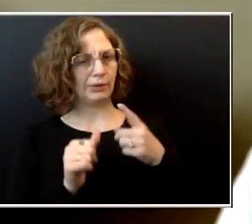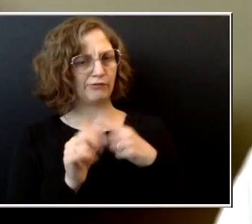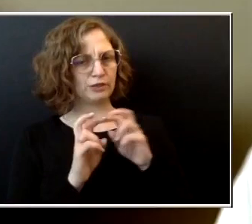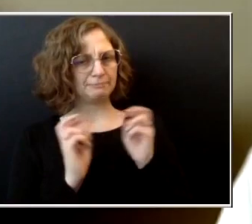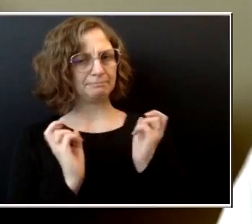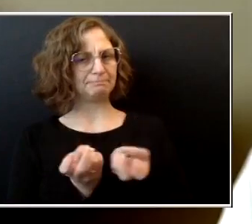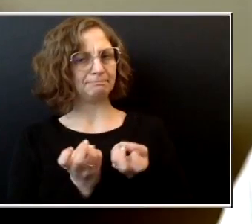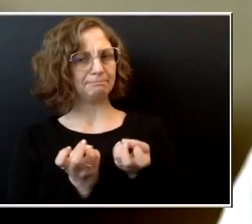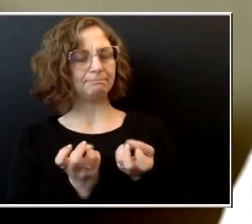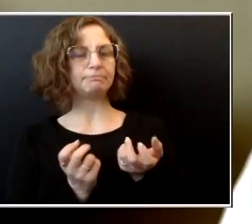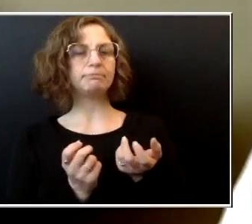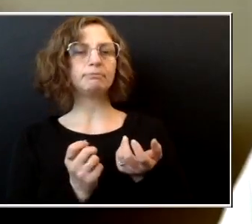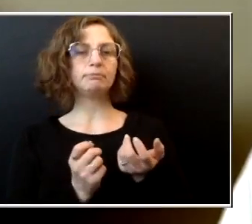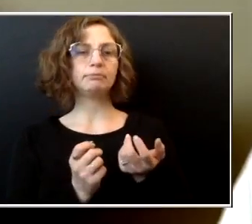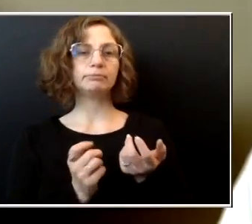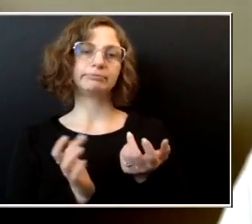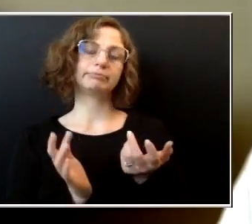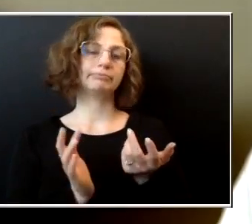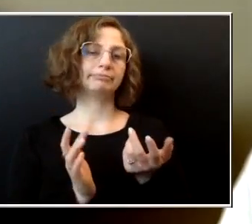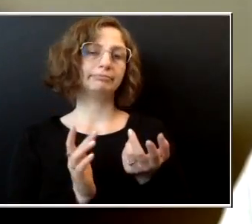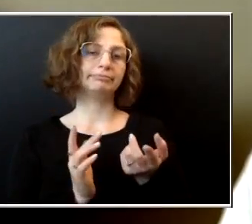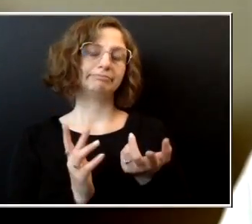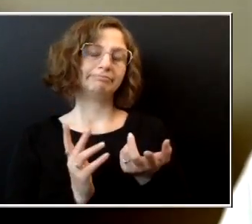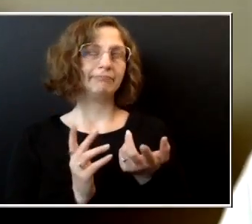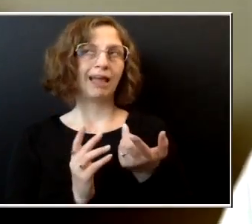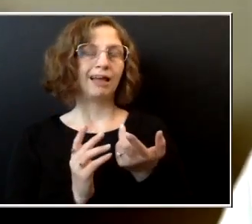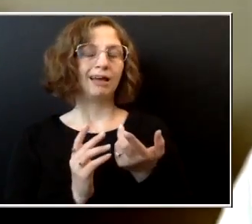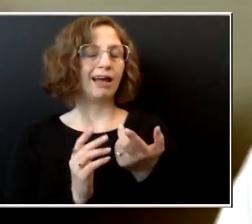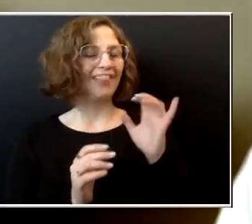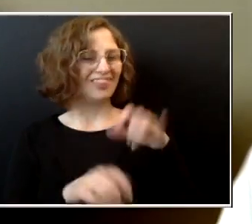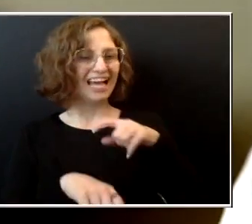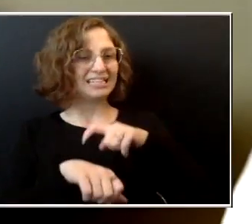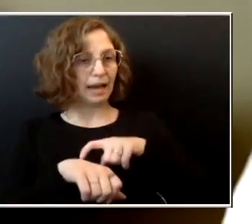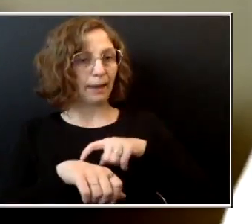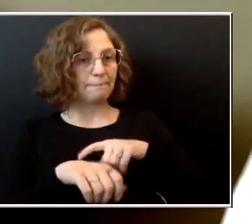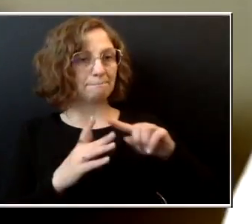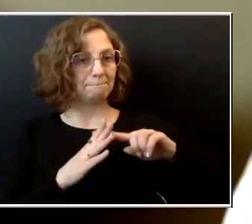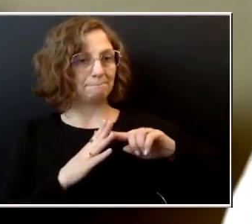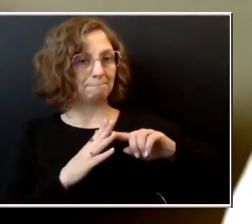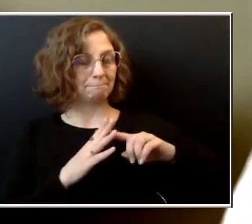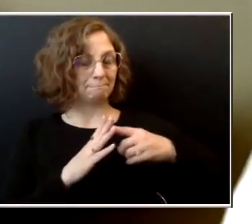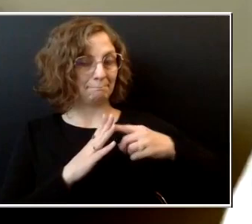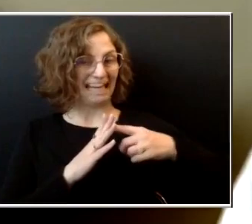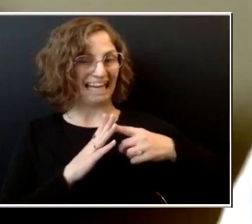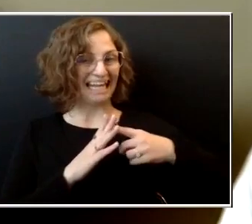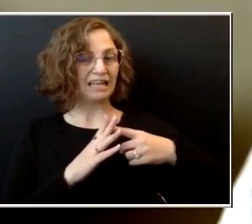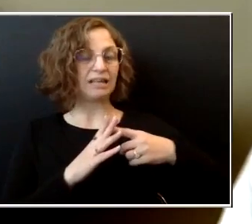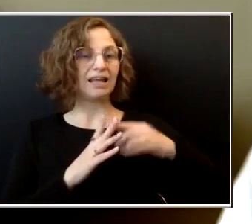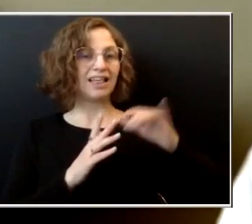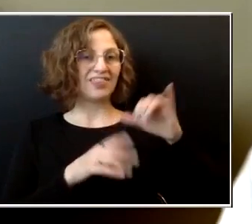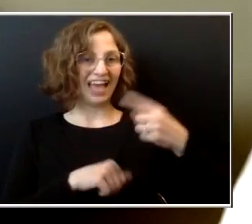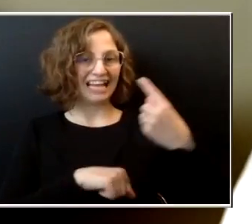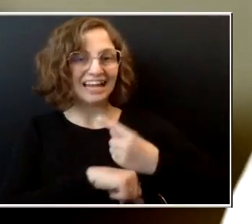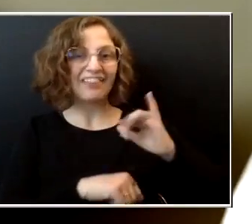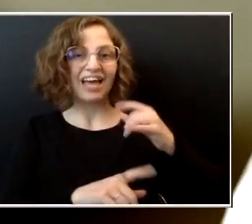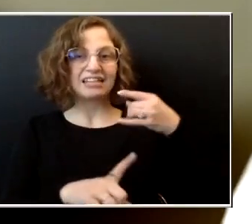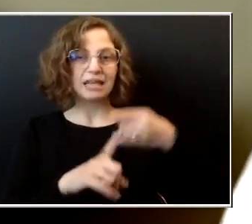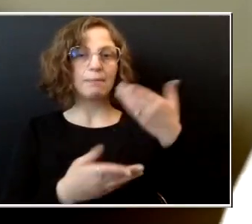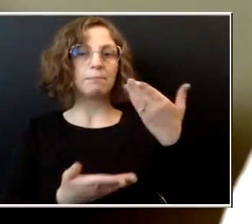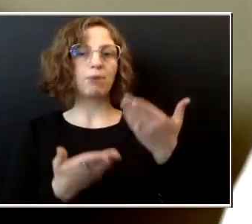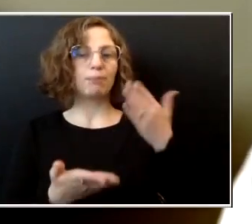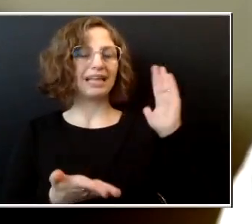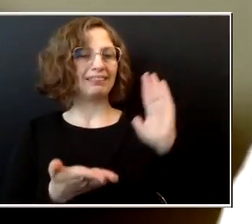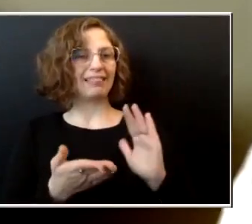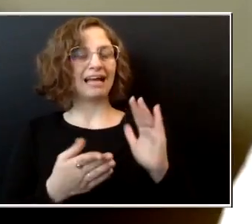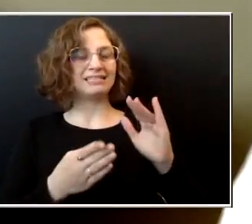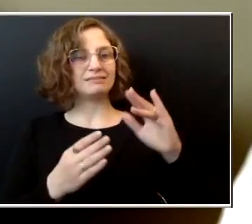to be fair, there was probably less circulation of the virus of SARS-CoV-2 at that day and that point in time